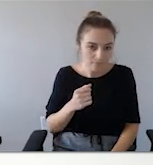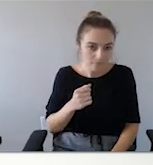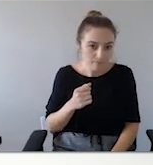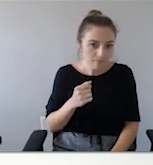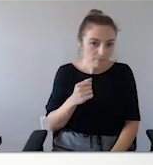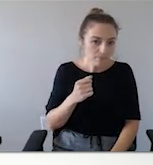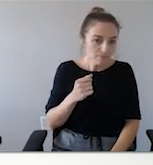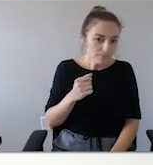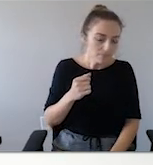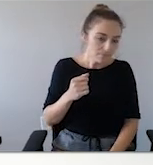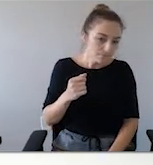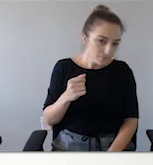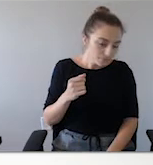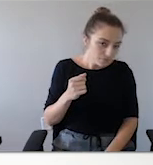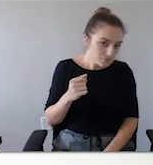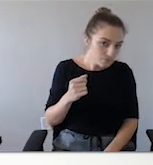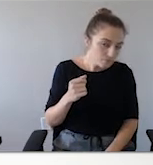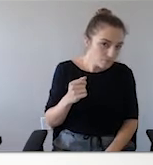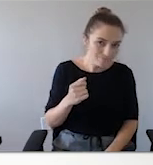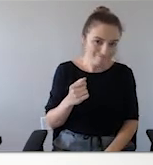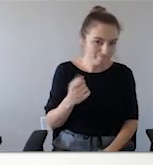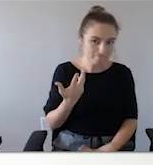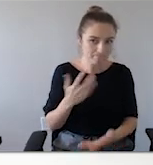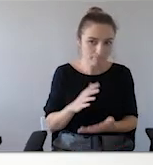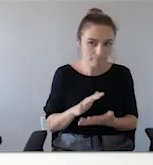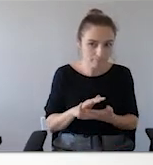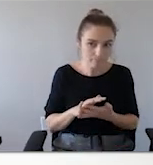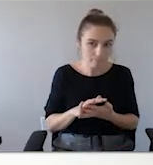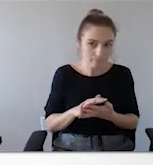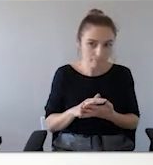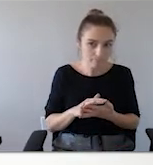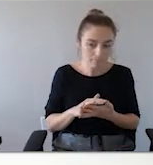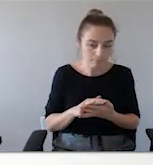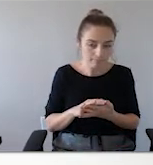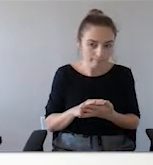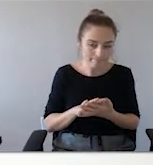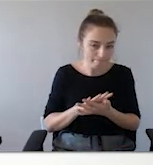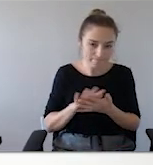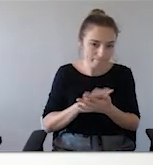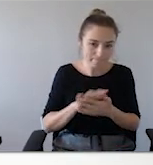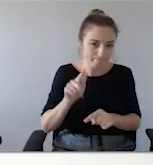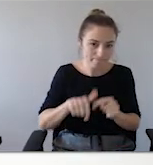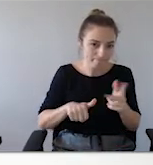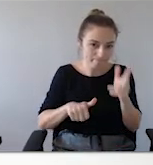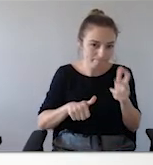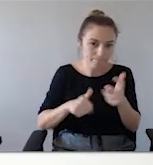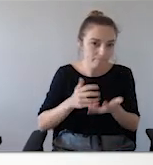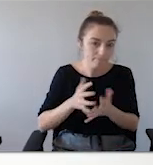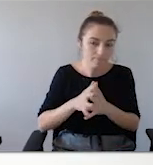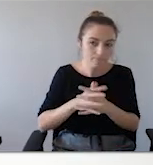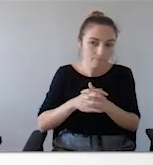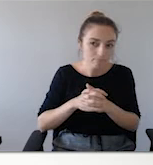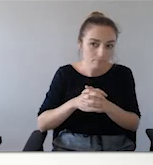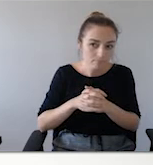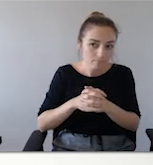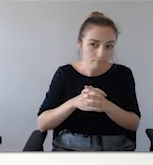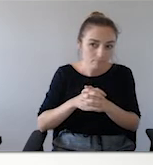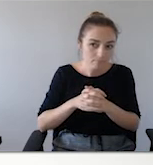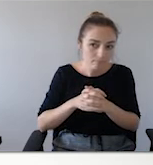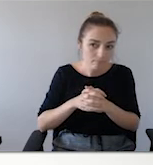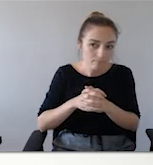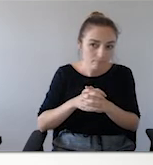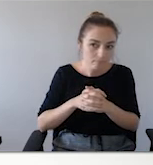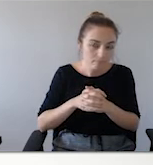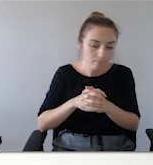to do their internships or school-related, is that classified as related services?